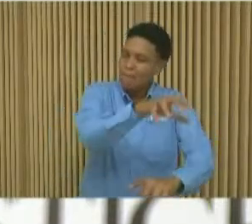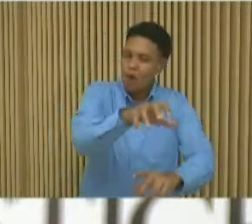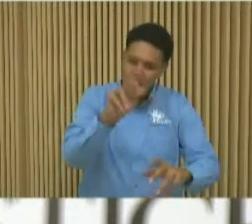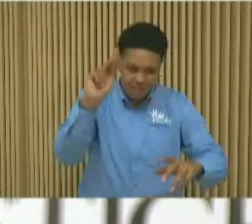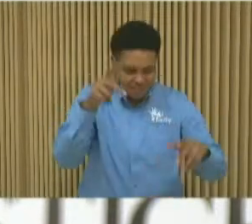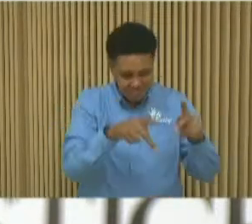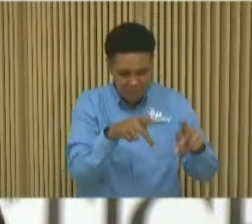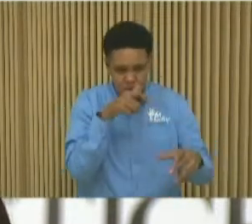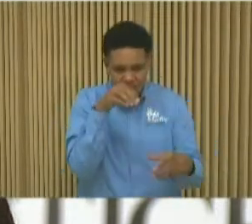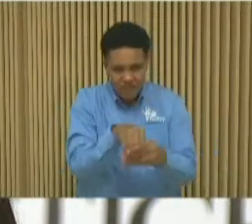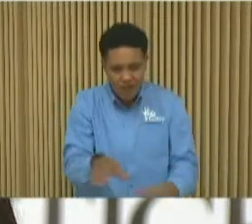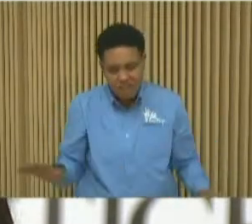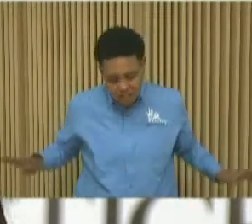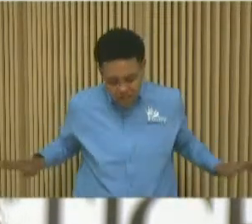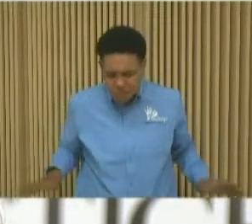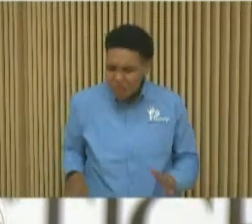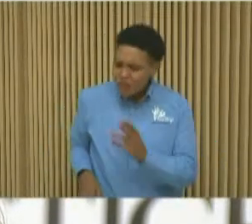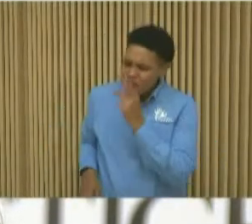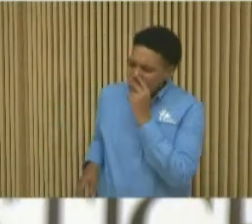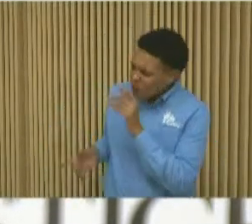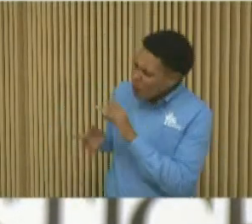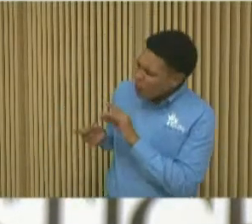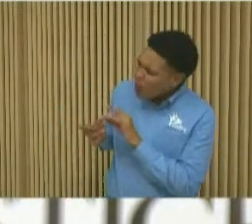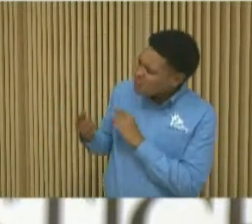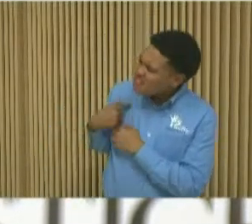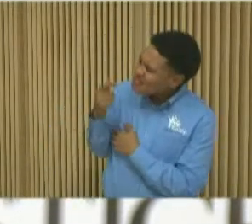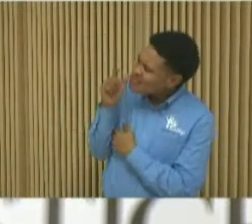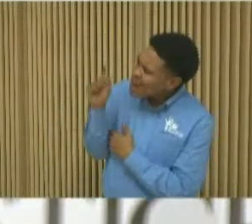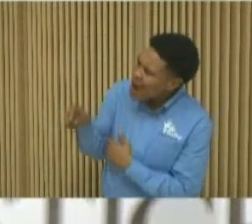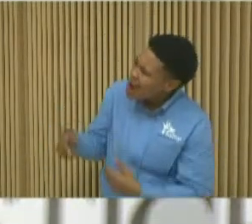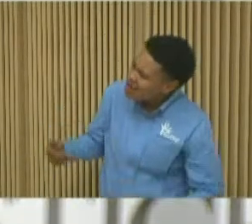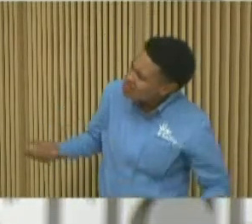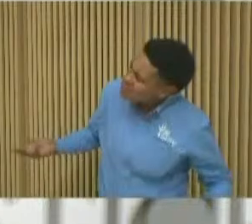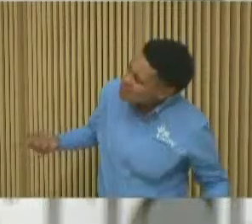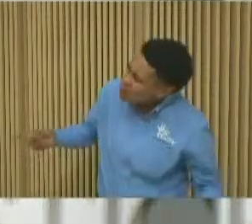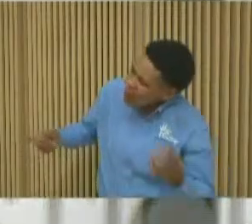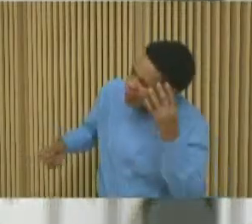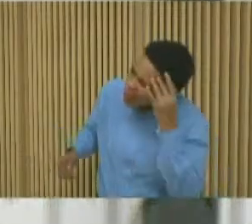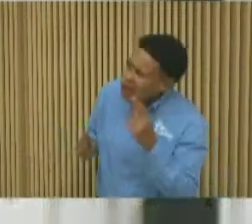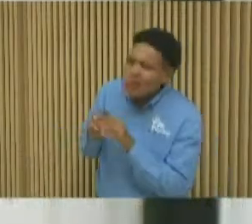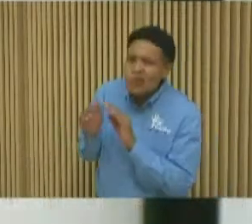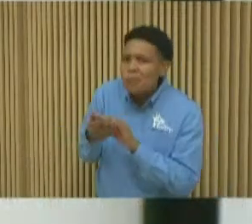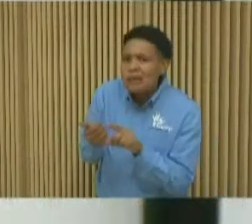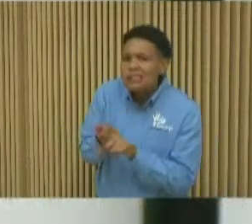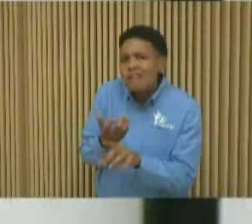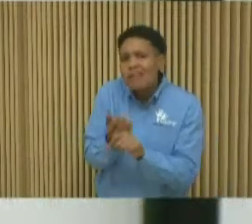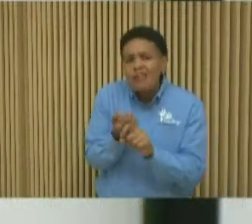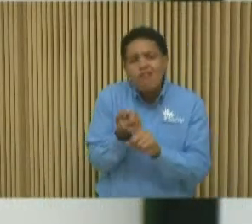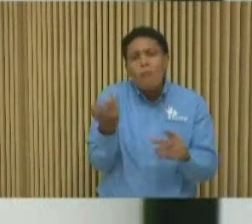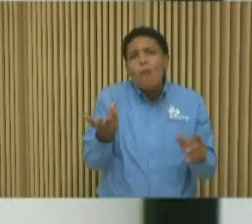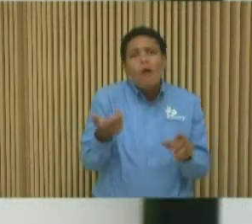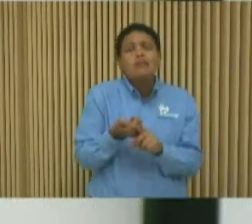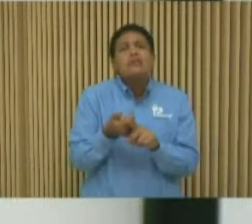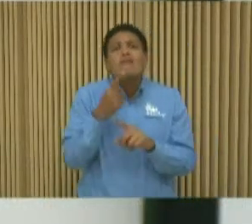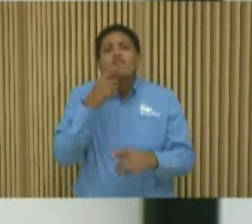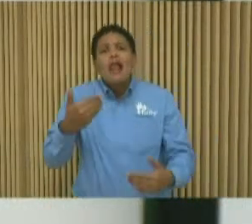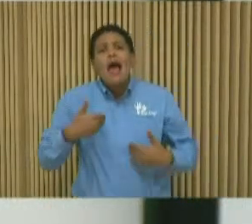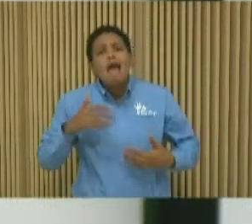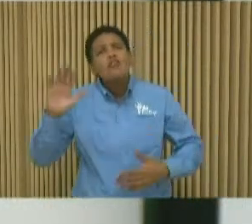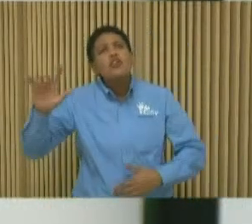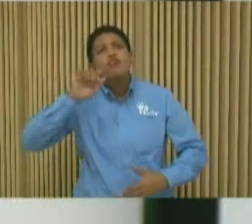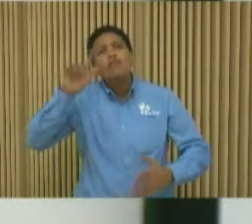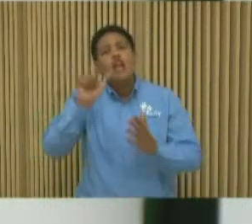parties. It's funny that you mentioned that, because I was just about to ask, what do you think Jamaica gains from having your